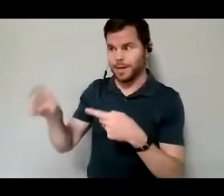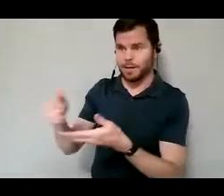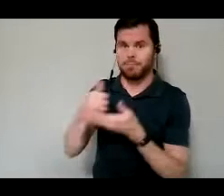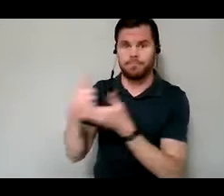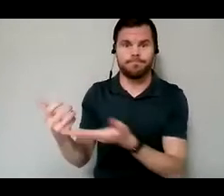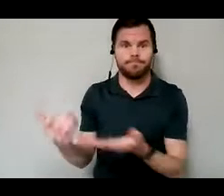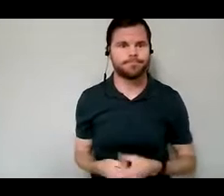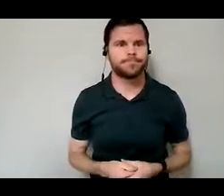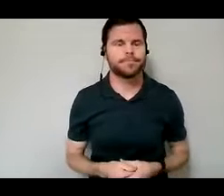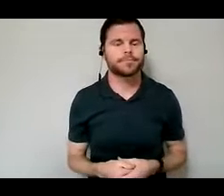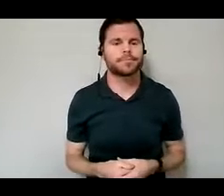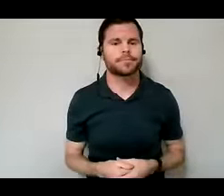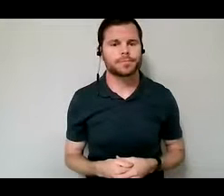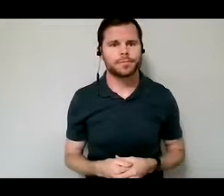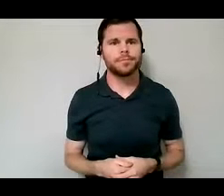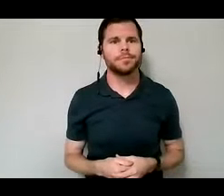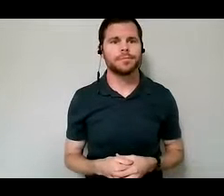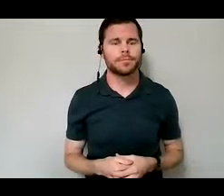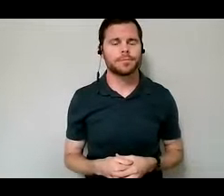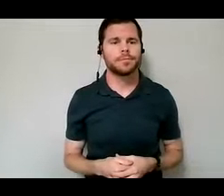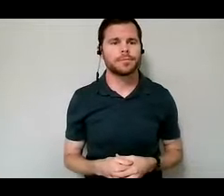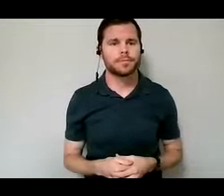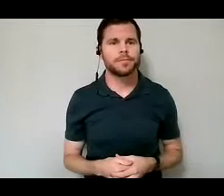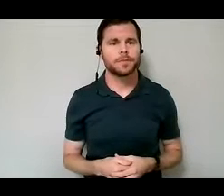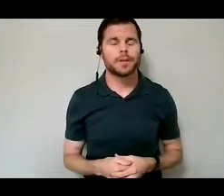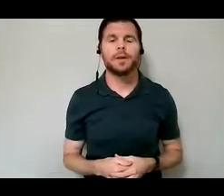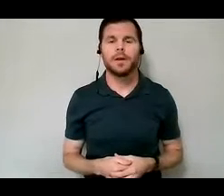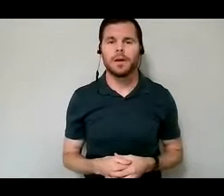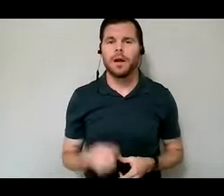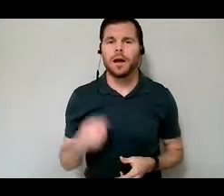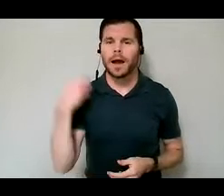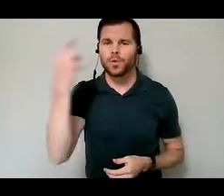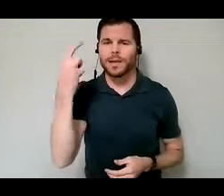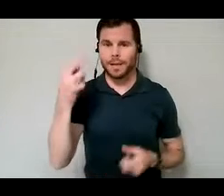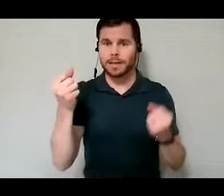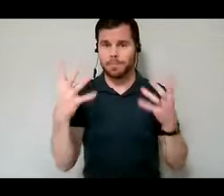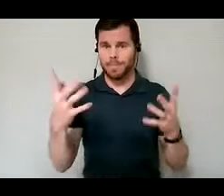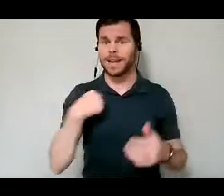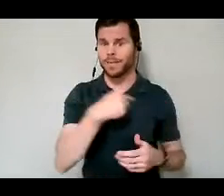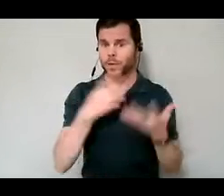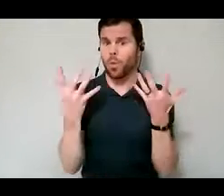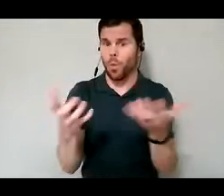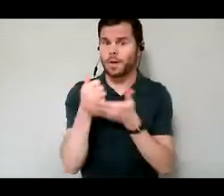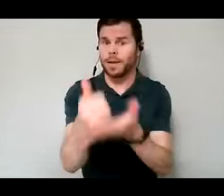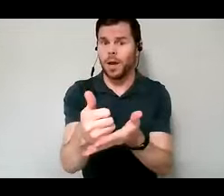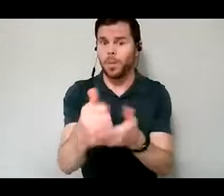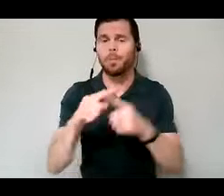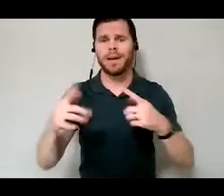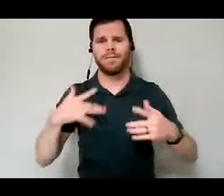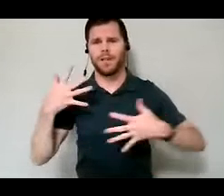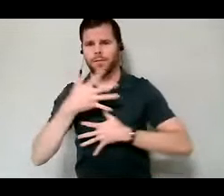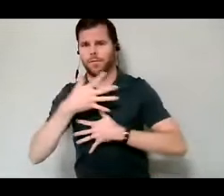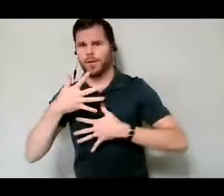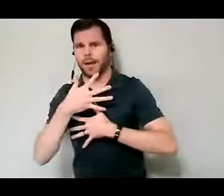There was a huge portion of people who do want to do something, but just are too afraid to do it.